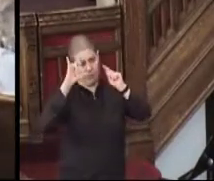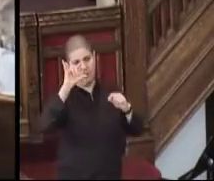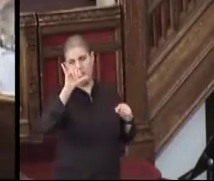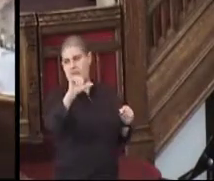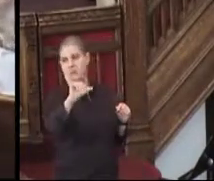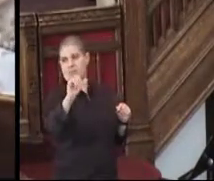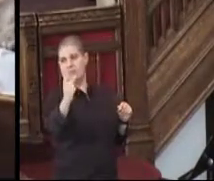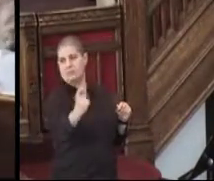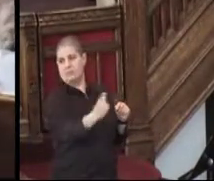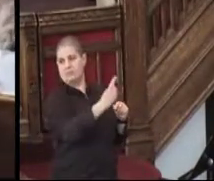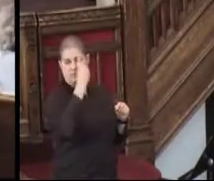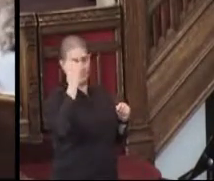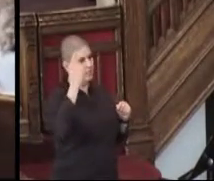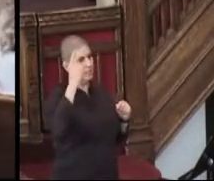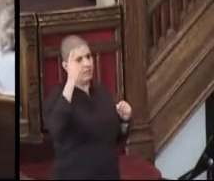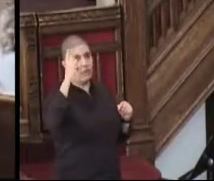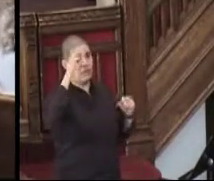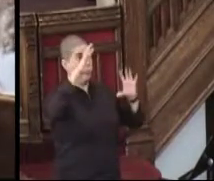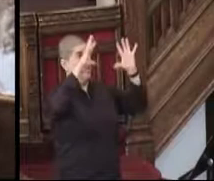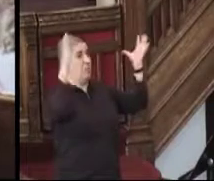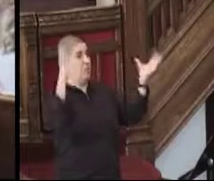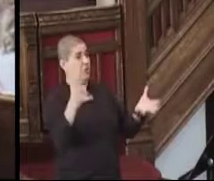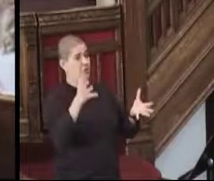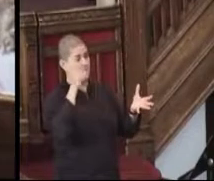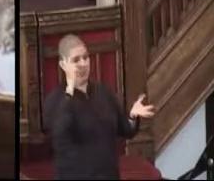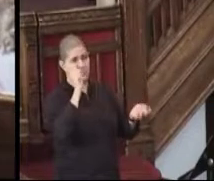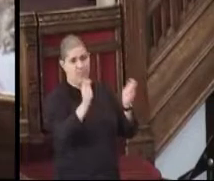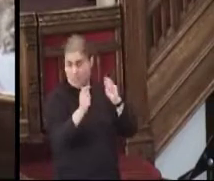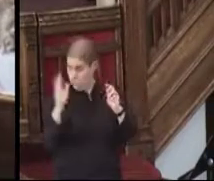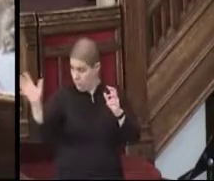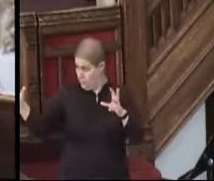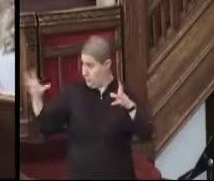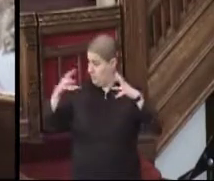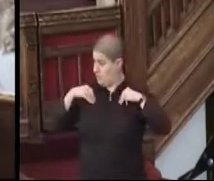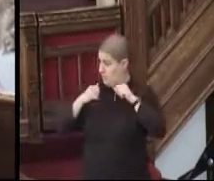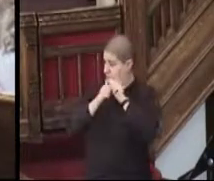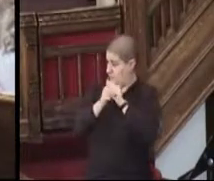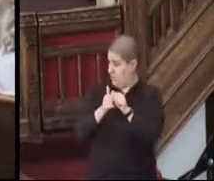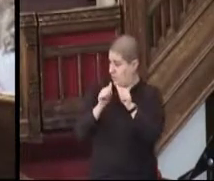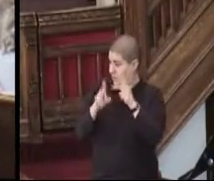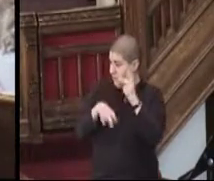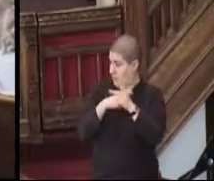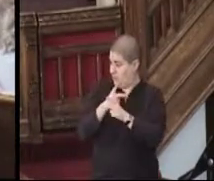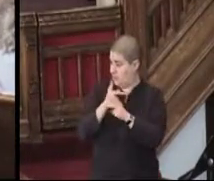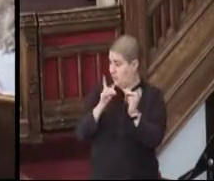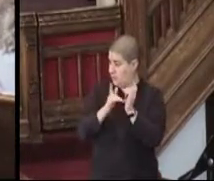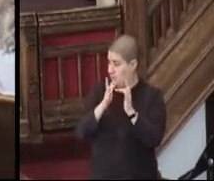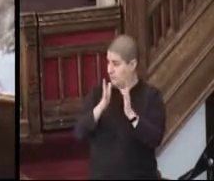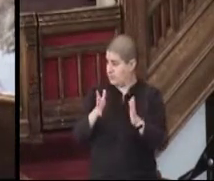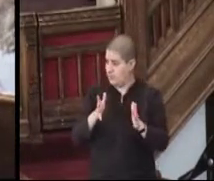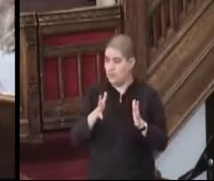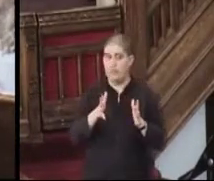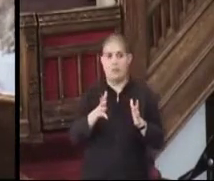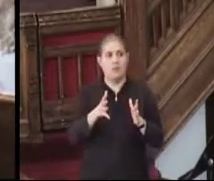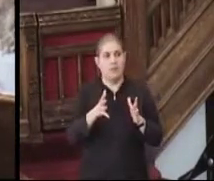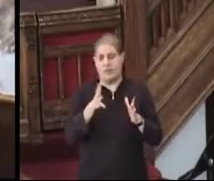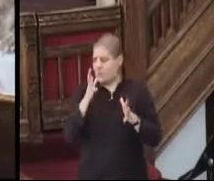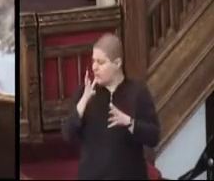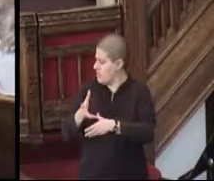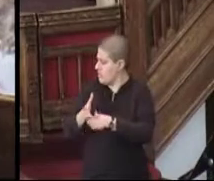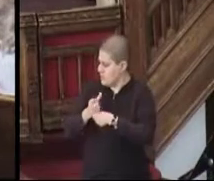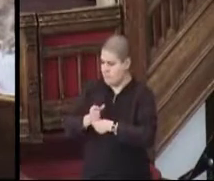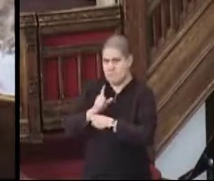world forever. Are you willing to follow this Jesus? Confident that the life that you will